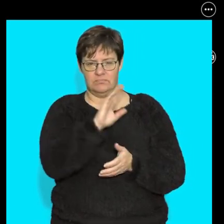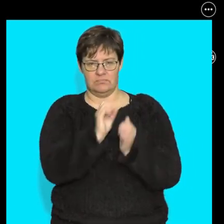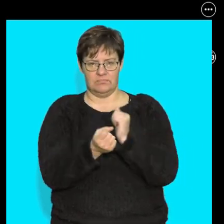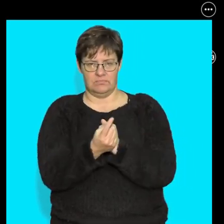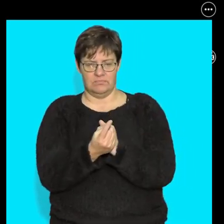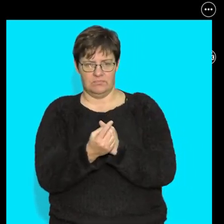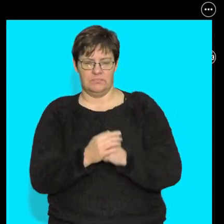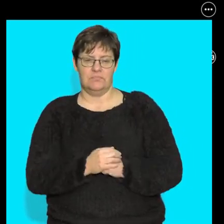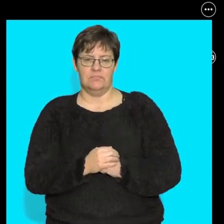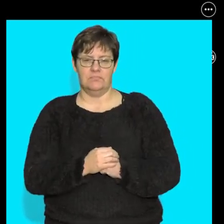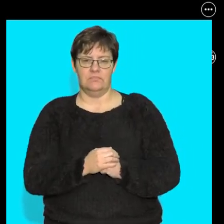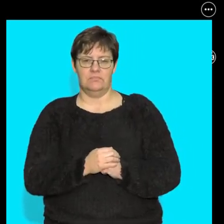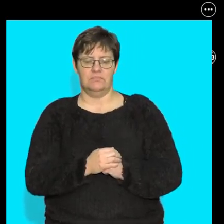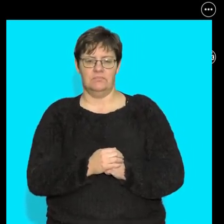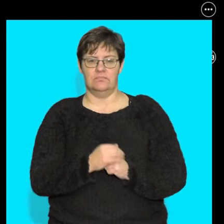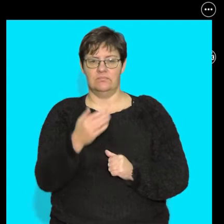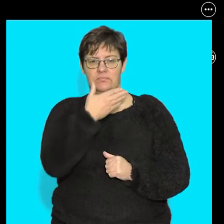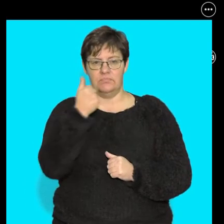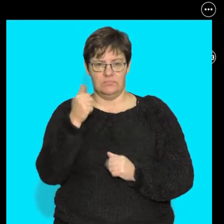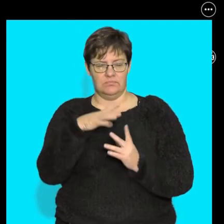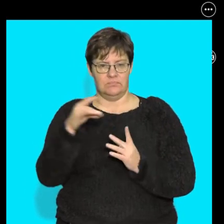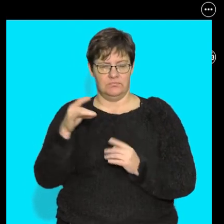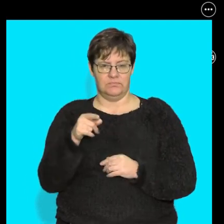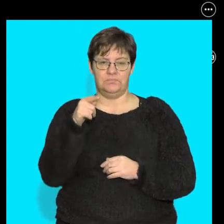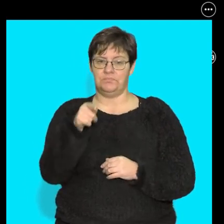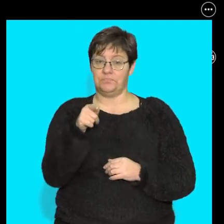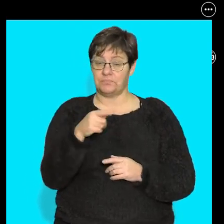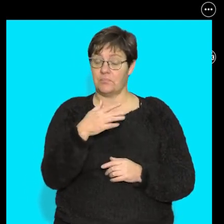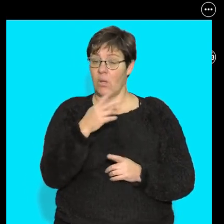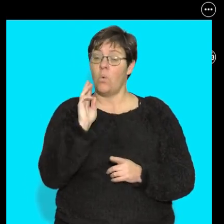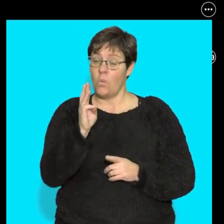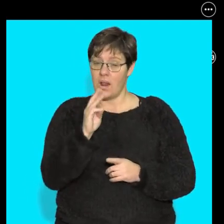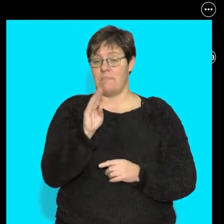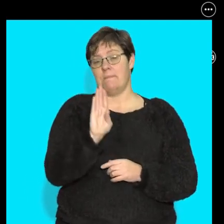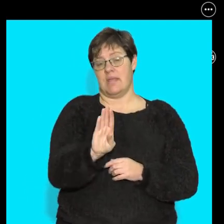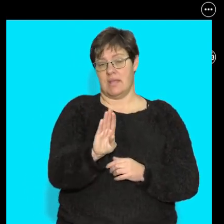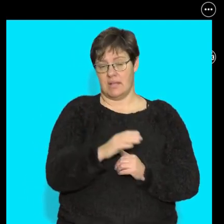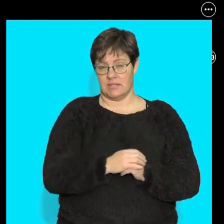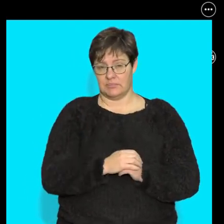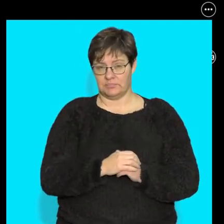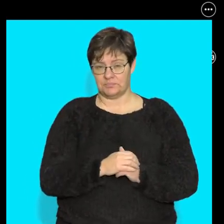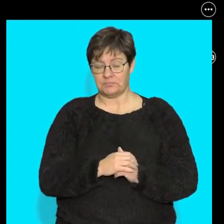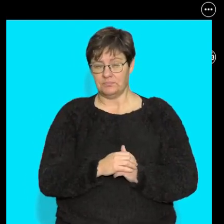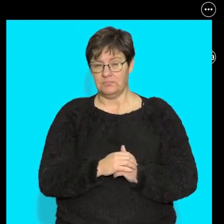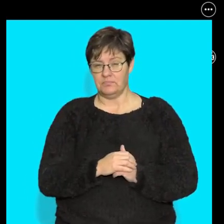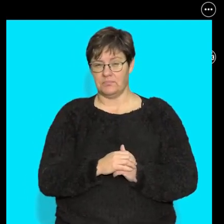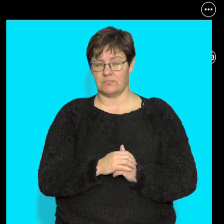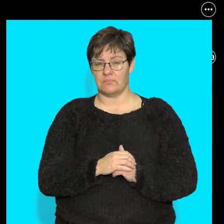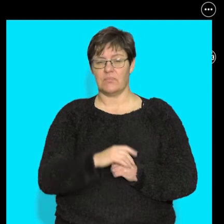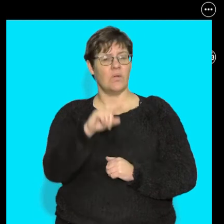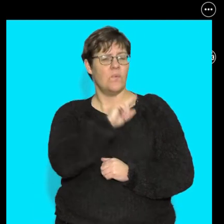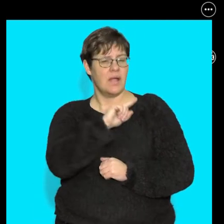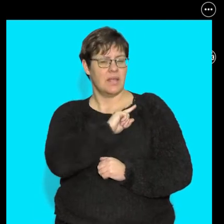is happening here, the best option that Mavis will need to take will actually be option B,